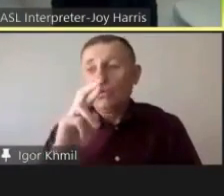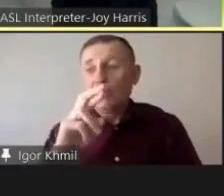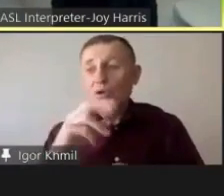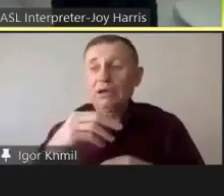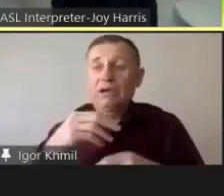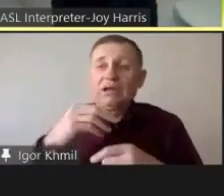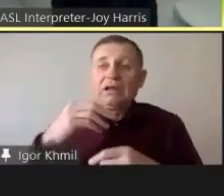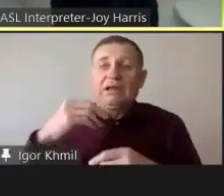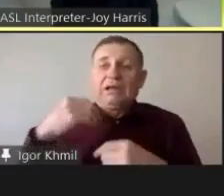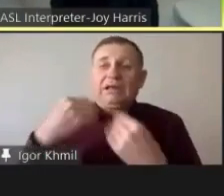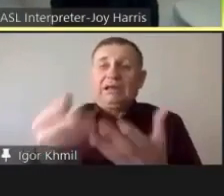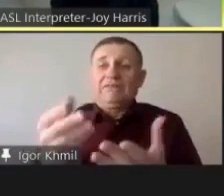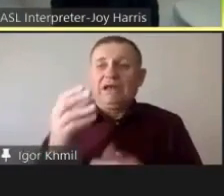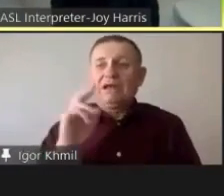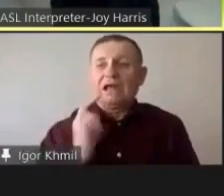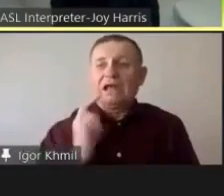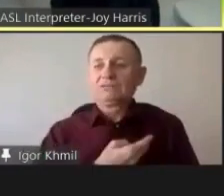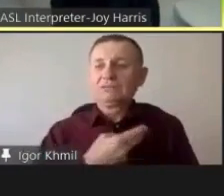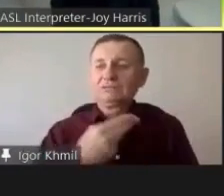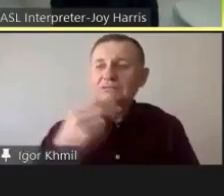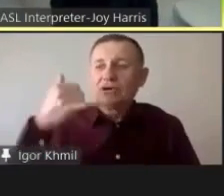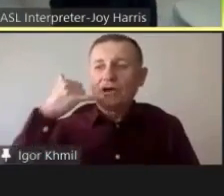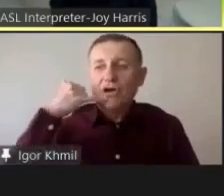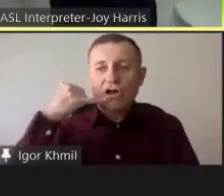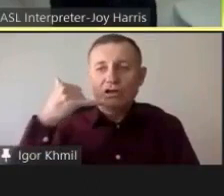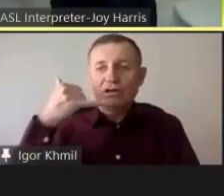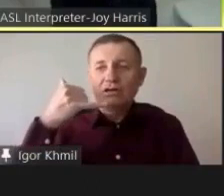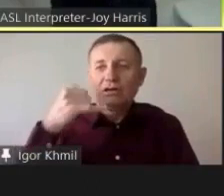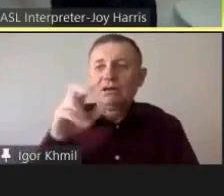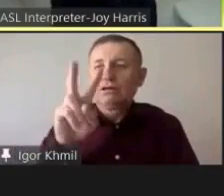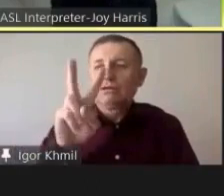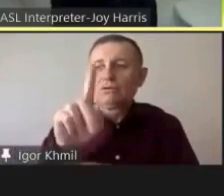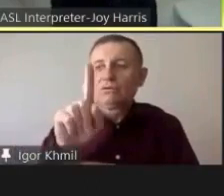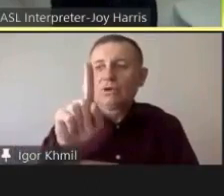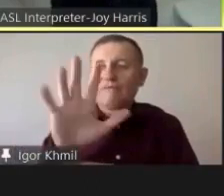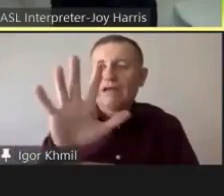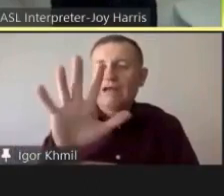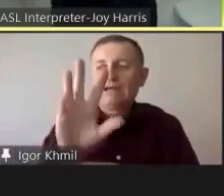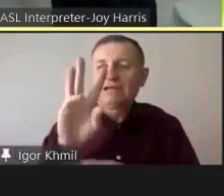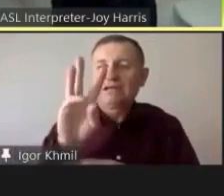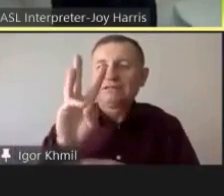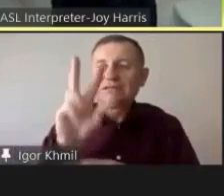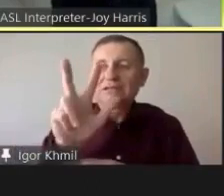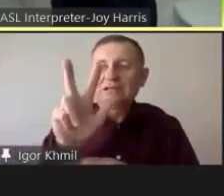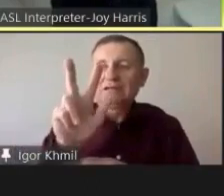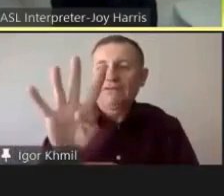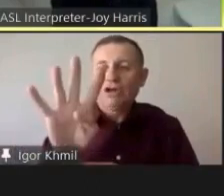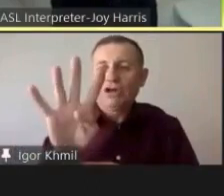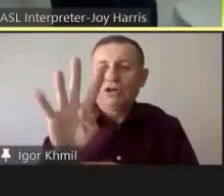libertyresources.org. Or you can also contact us via